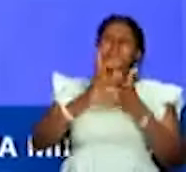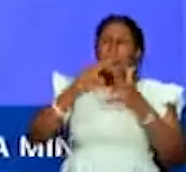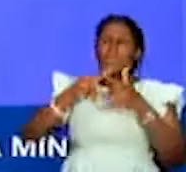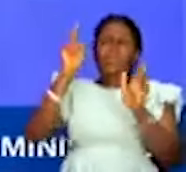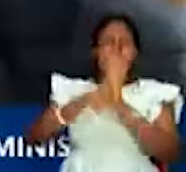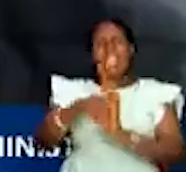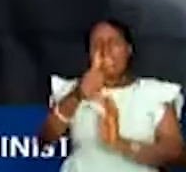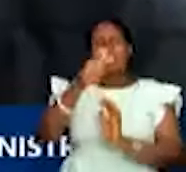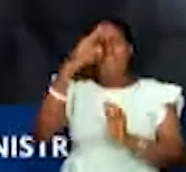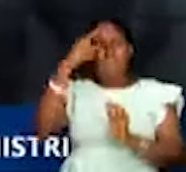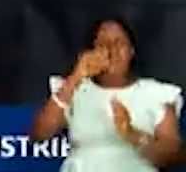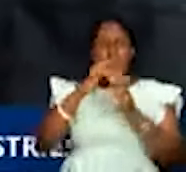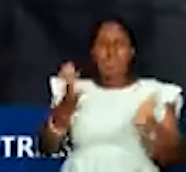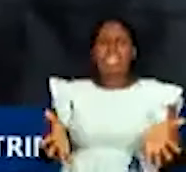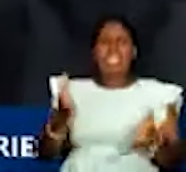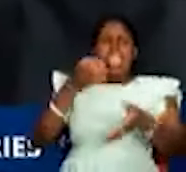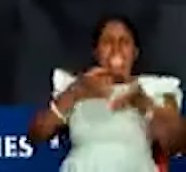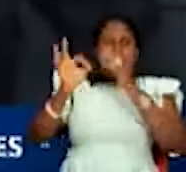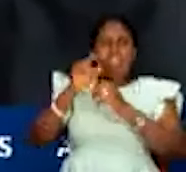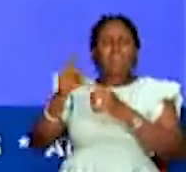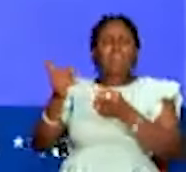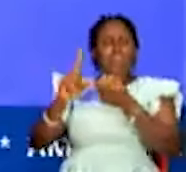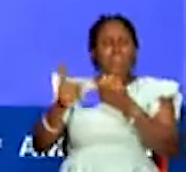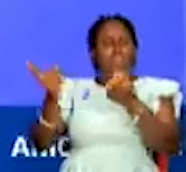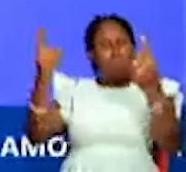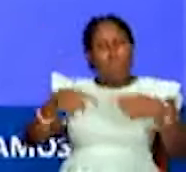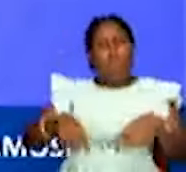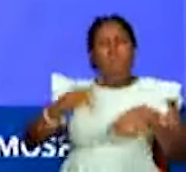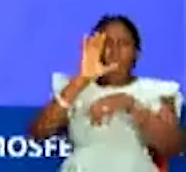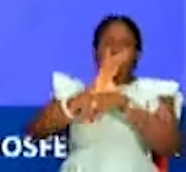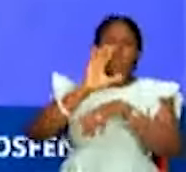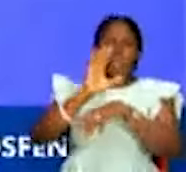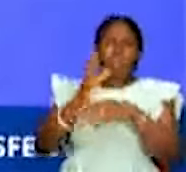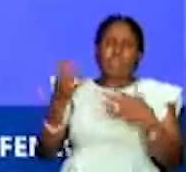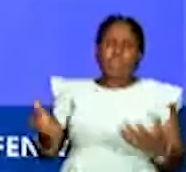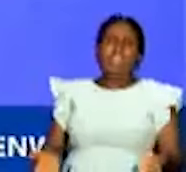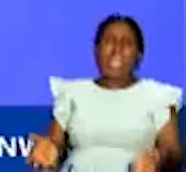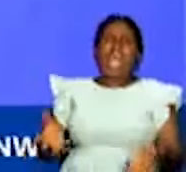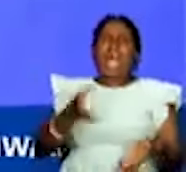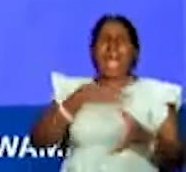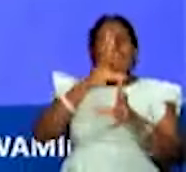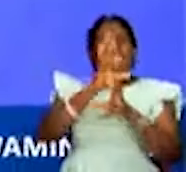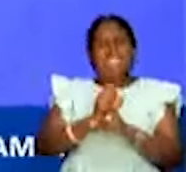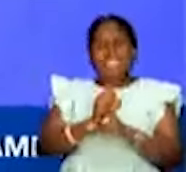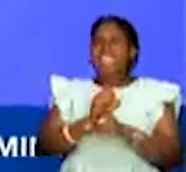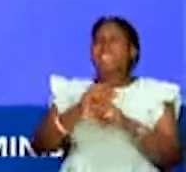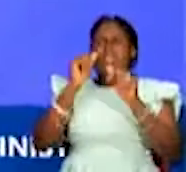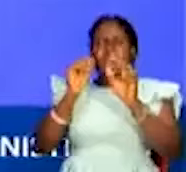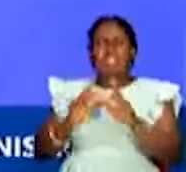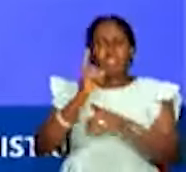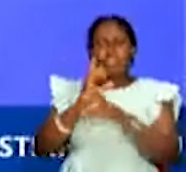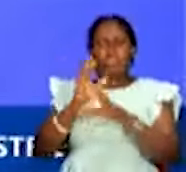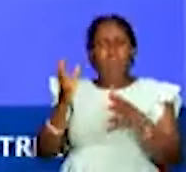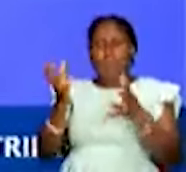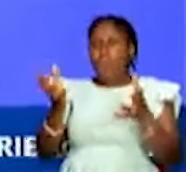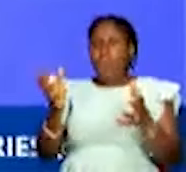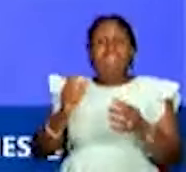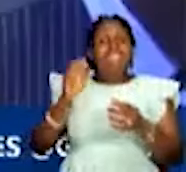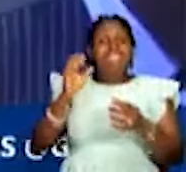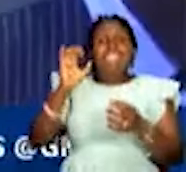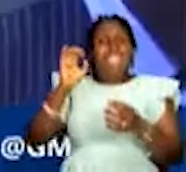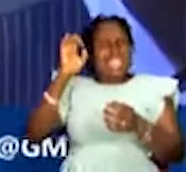Instead of you to come to church and receive the same blessing you want, you now want to die for nothing. He suffered no man to do them wrong. This is